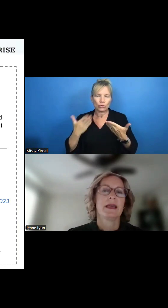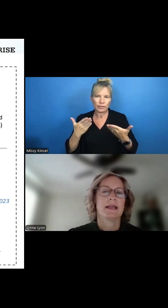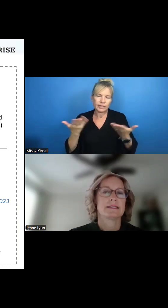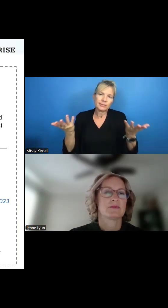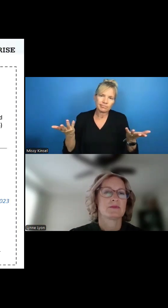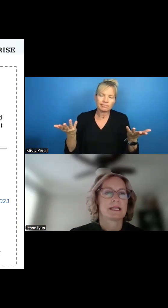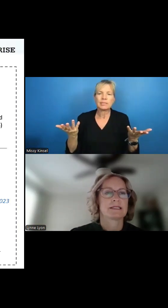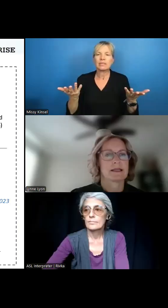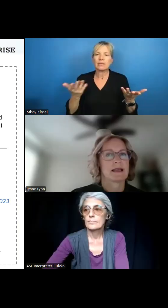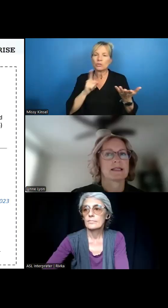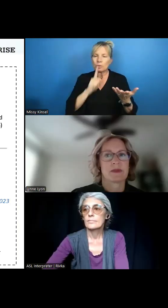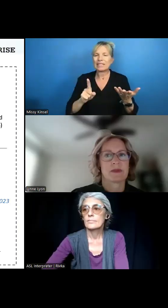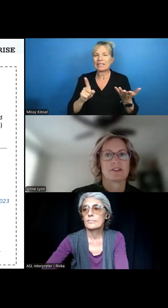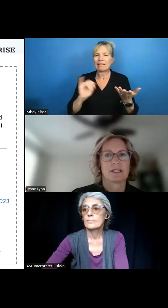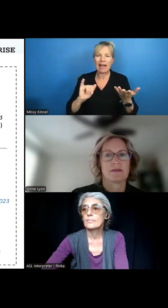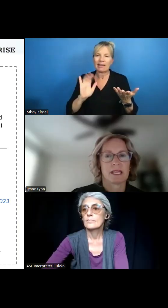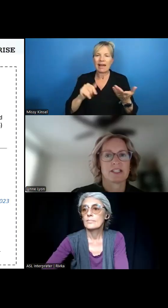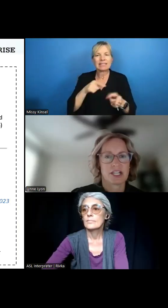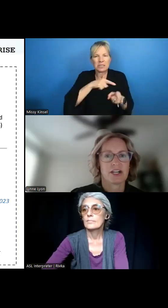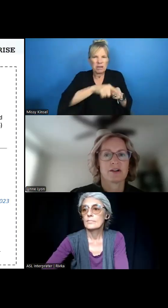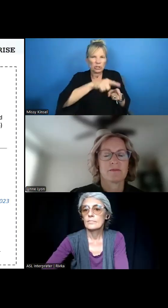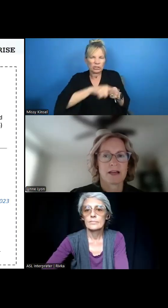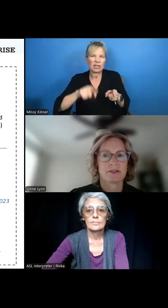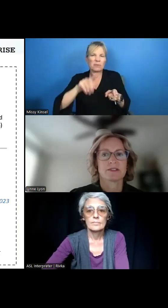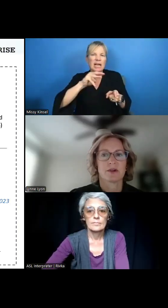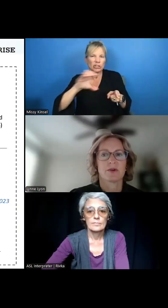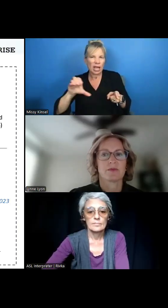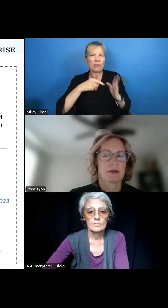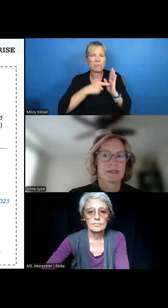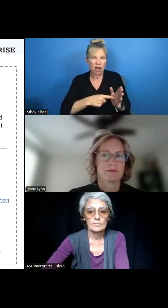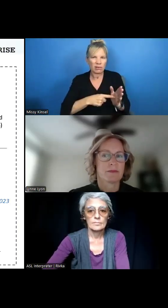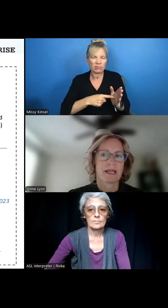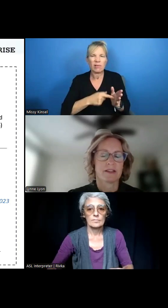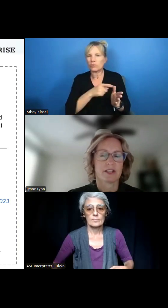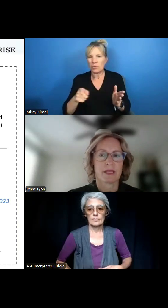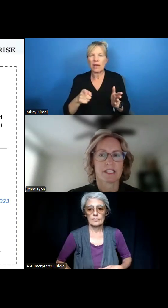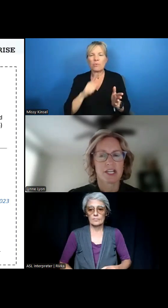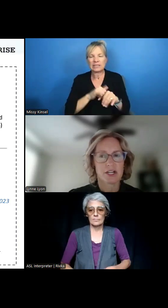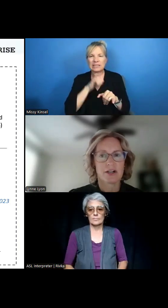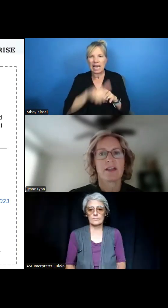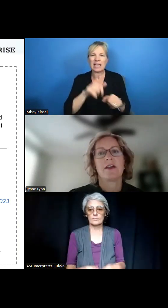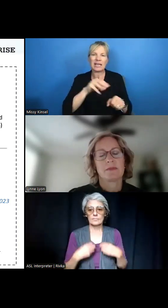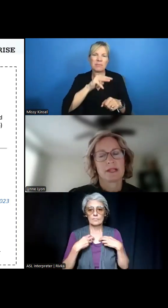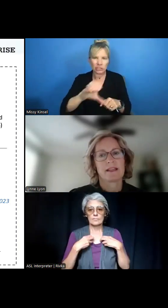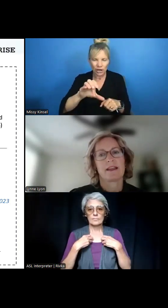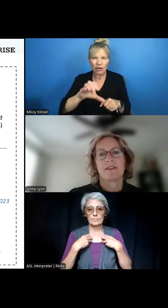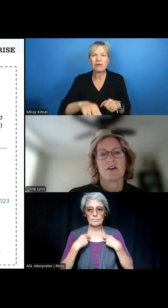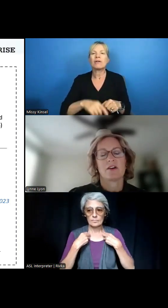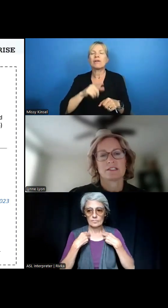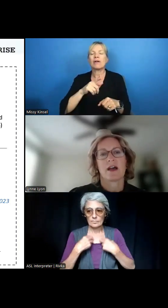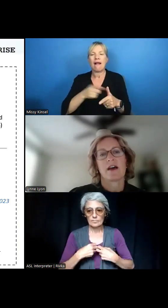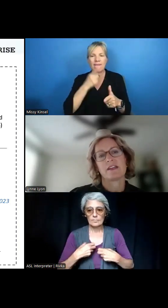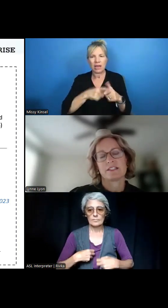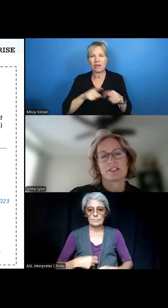So it's really is like that specialty managed care model. So they would remain in their managed care plan and